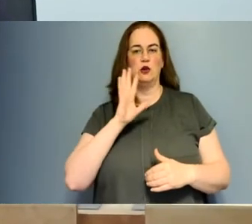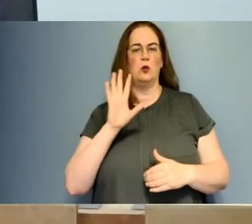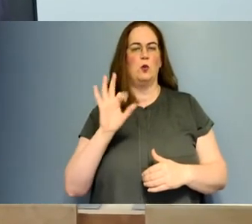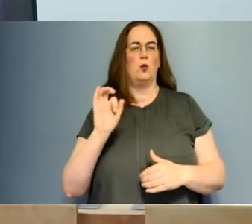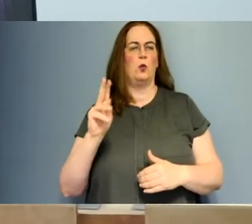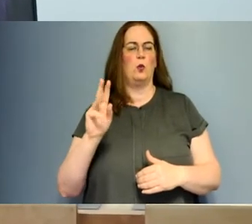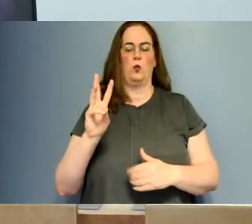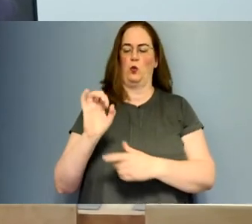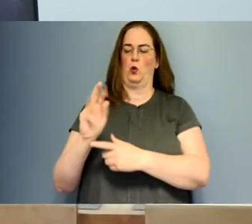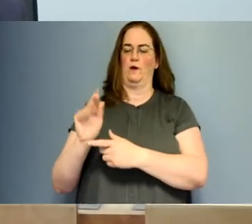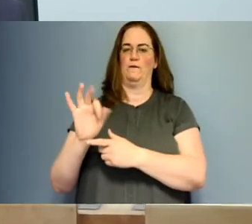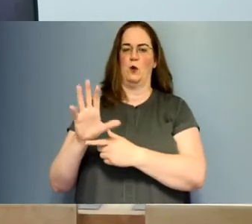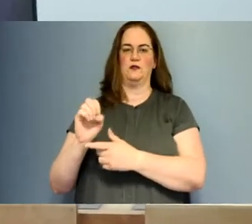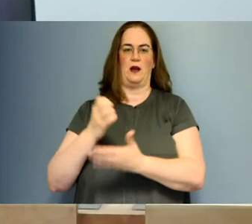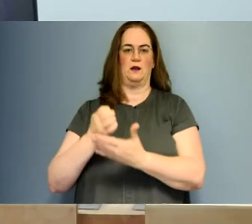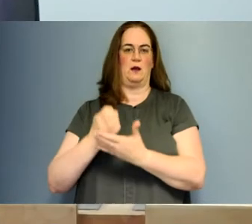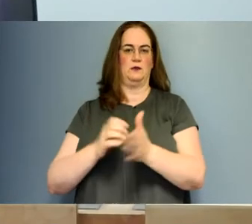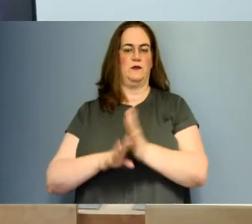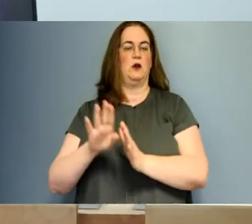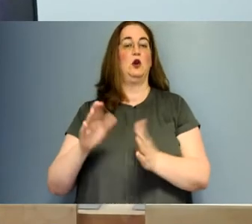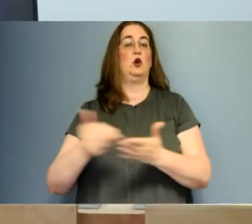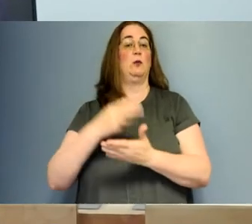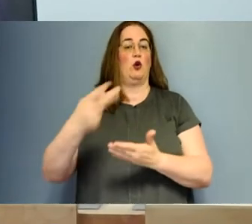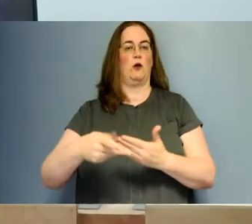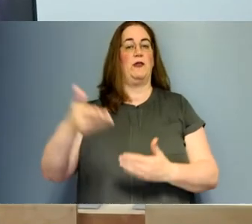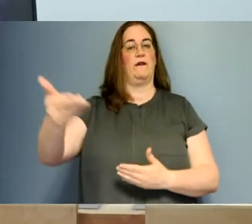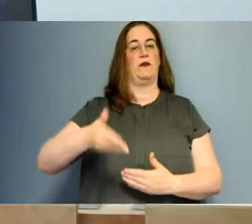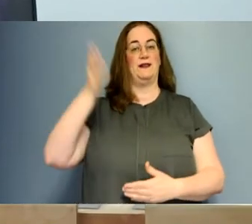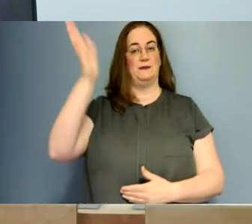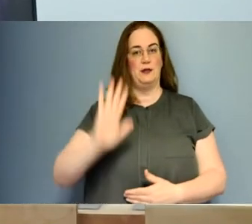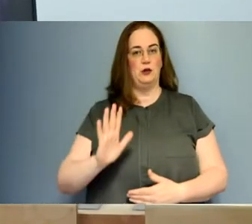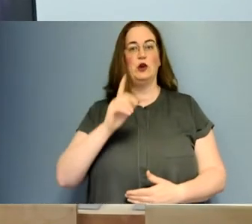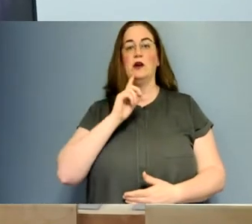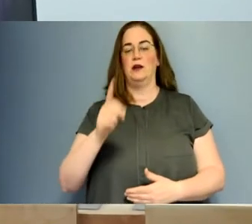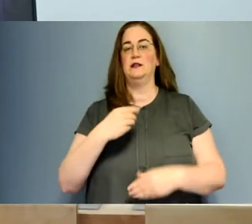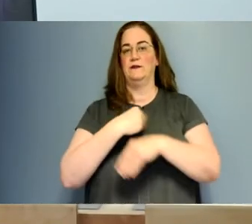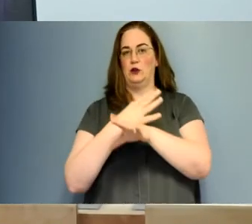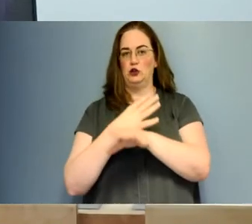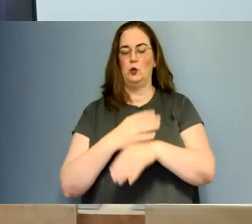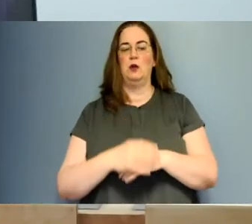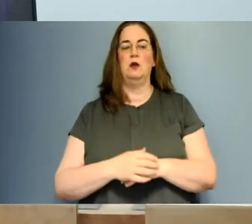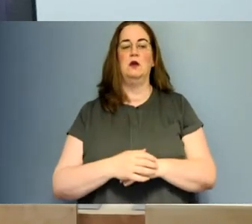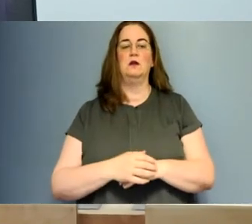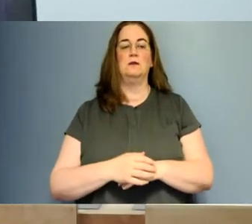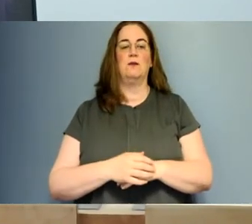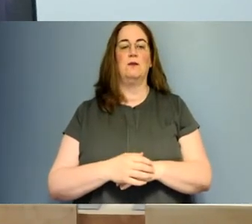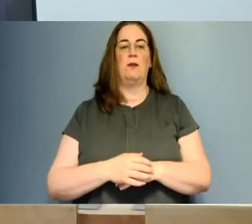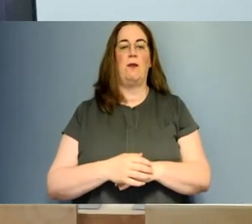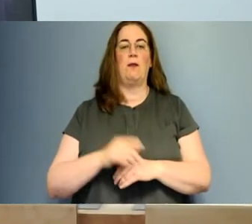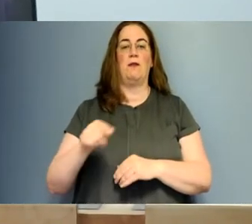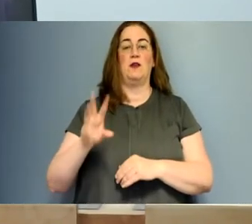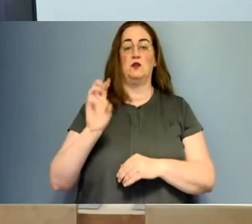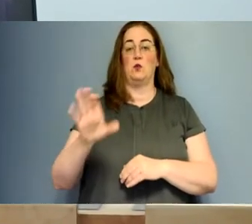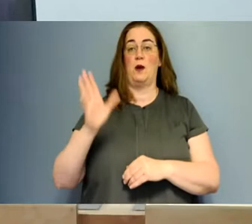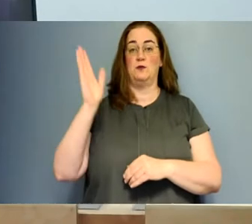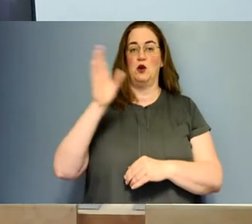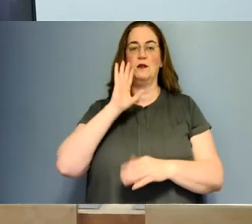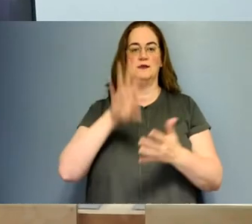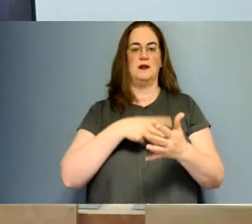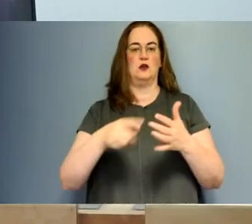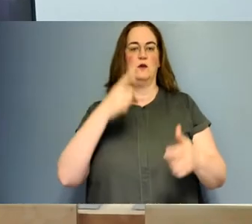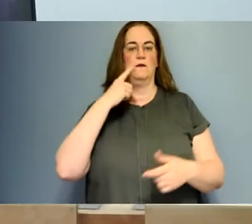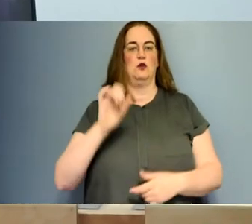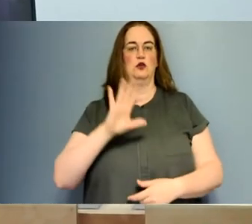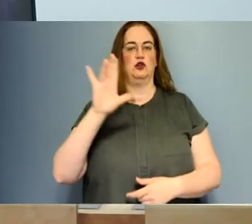Economic Development's new program where they invite speakers to come, and it is virtual. This WED Talk is scheduled for